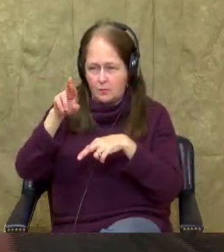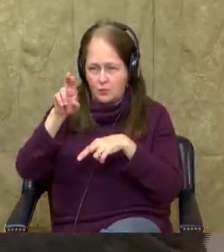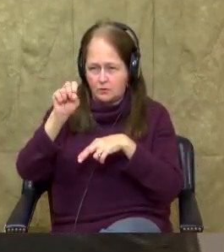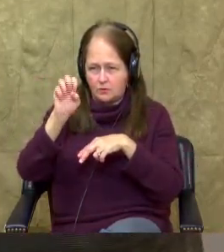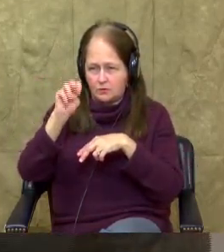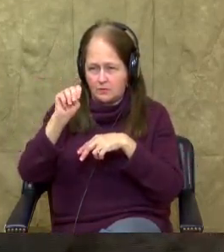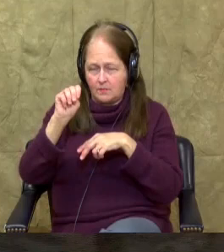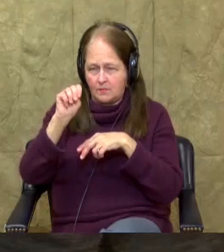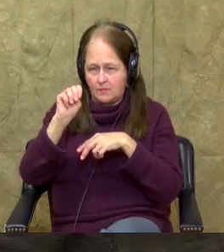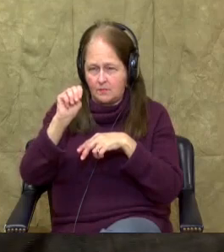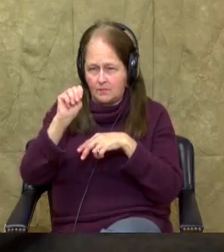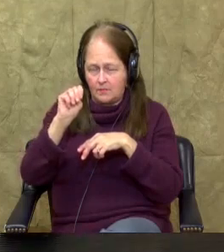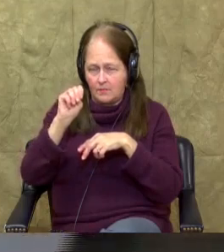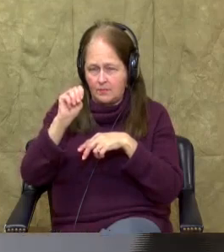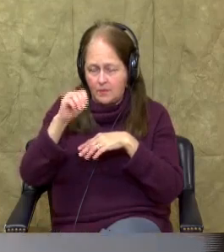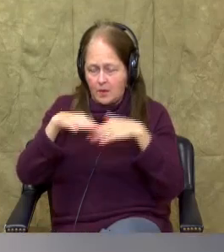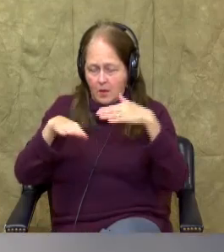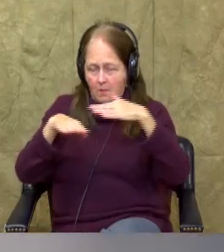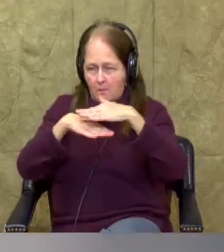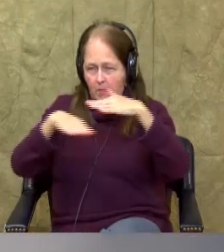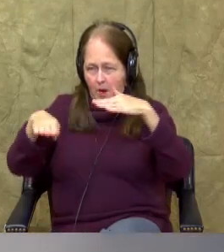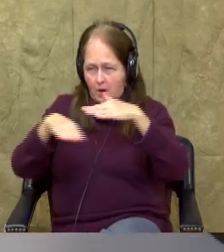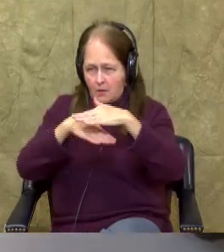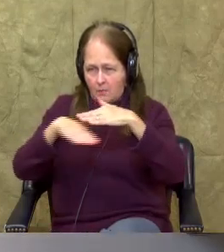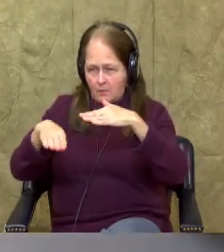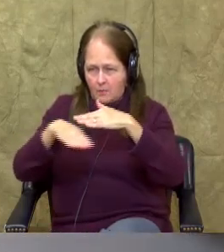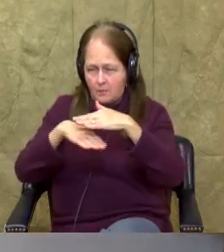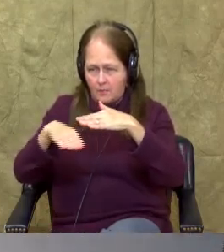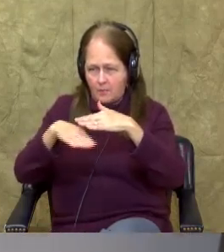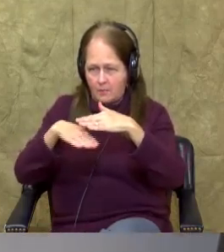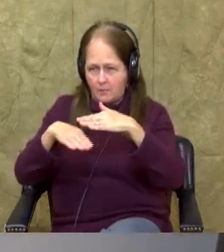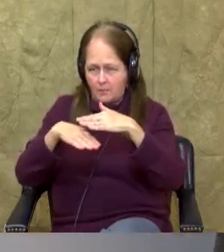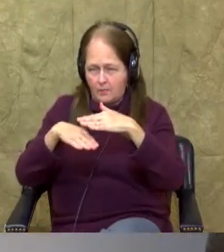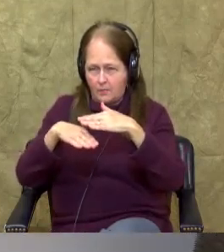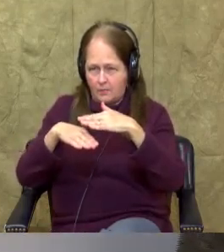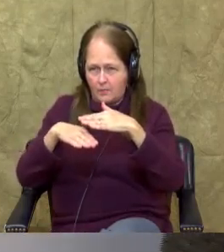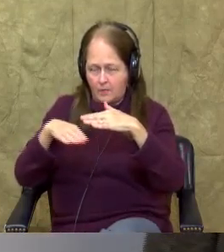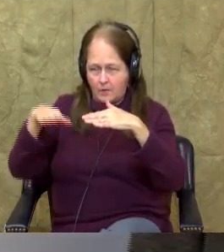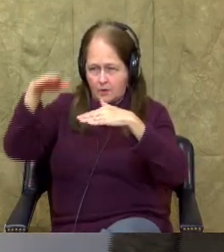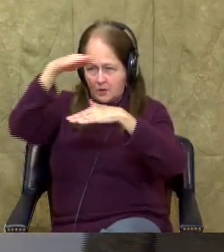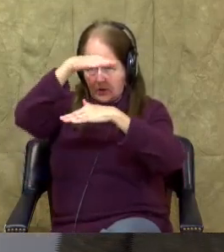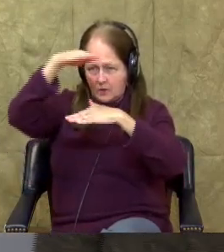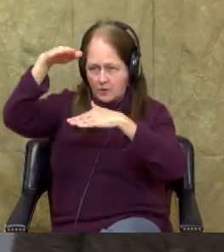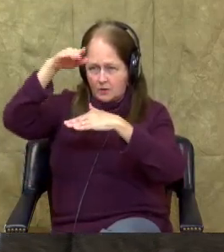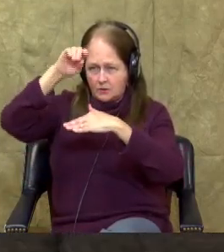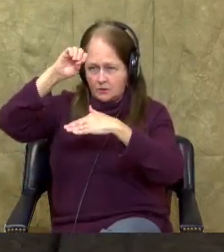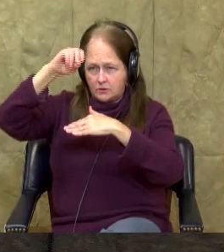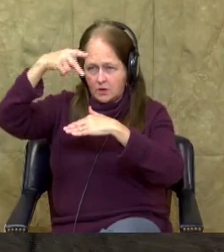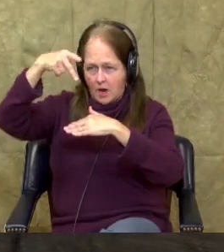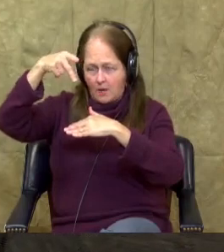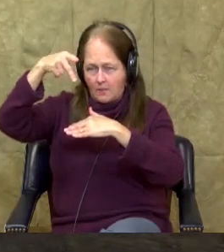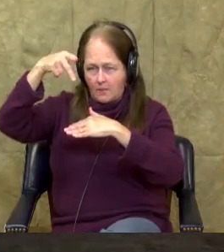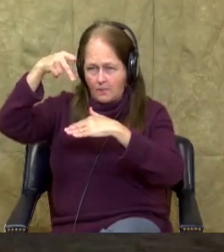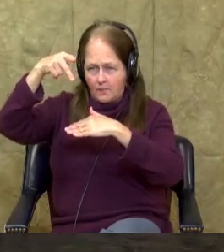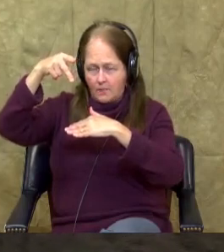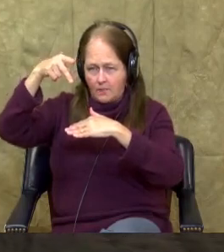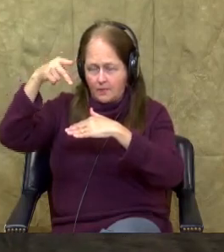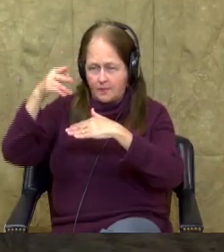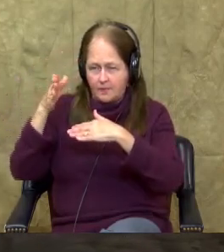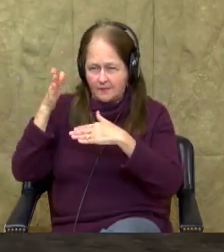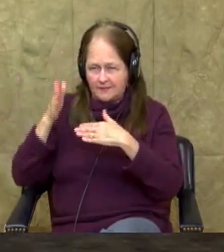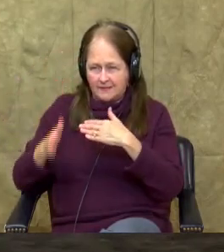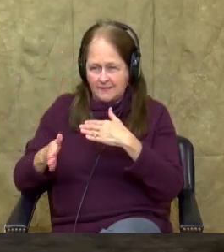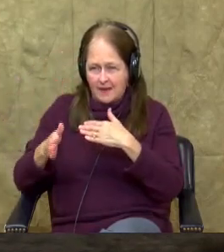have one, because you have your bottom layer, you have your top layer, you have your